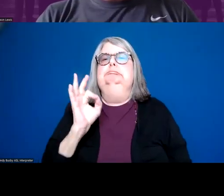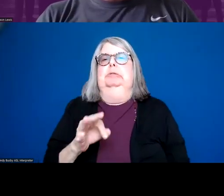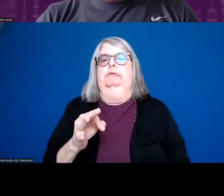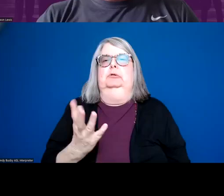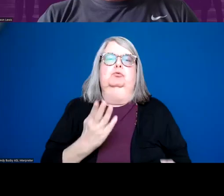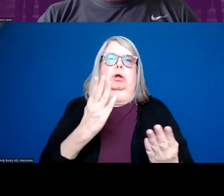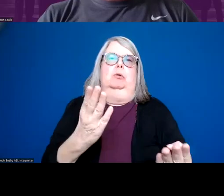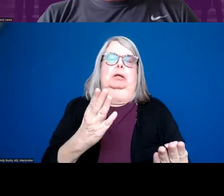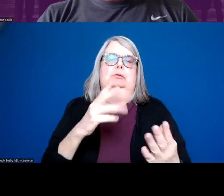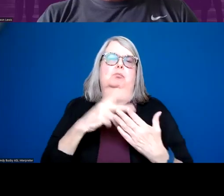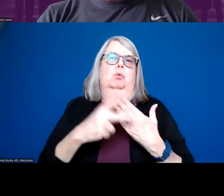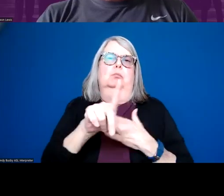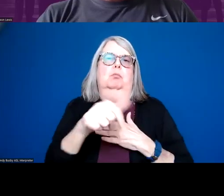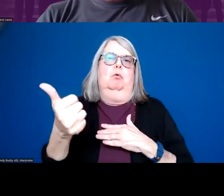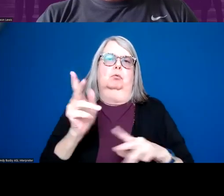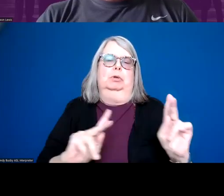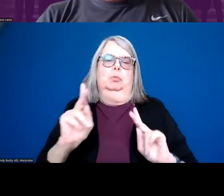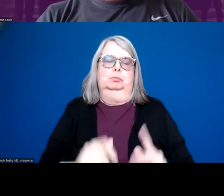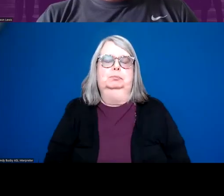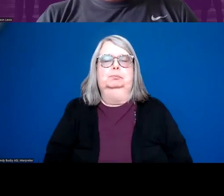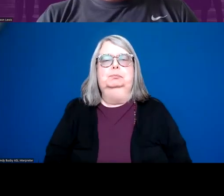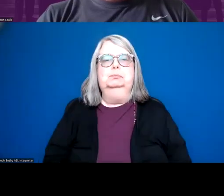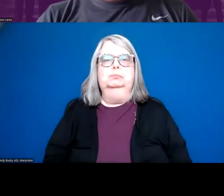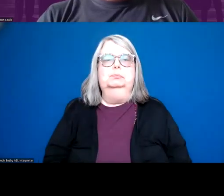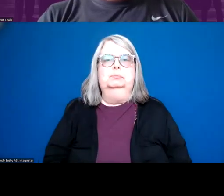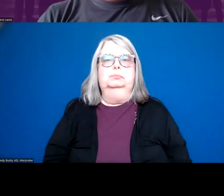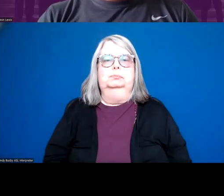to others. Next slide.